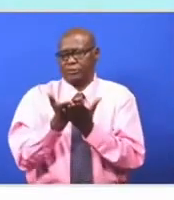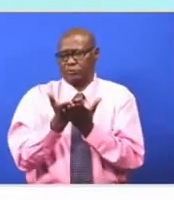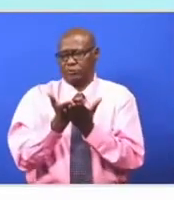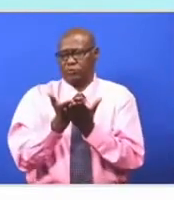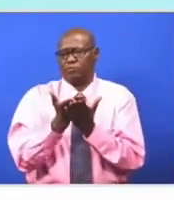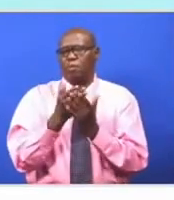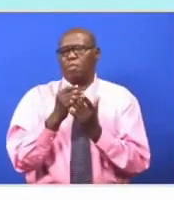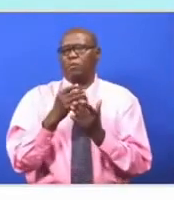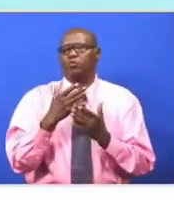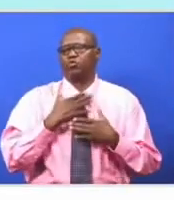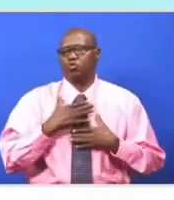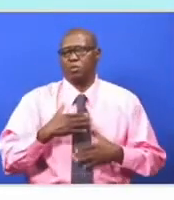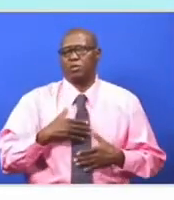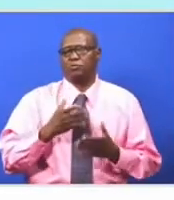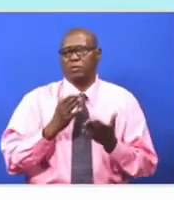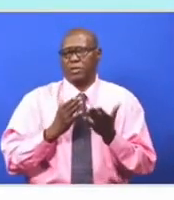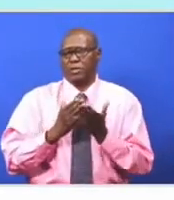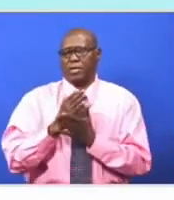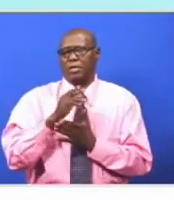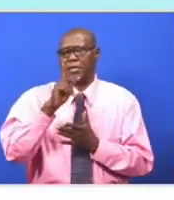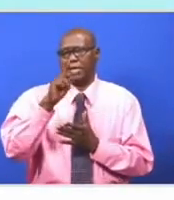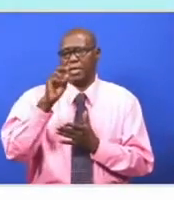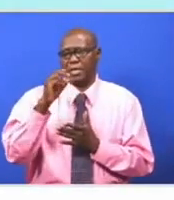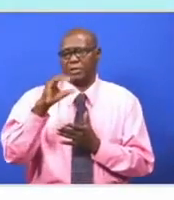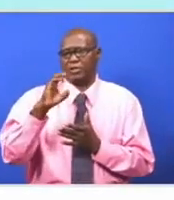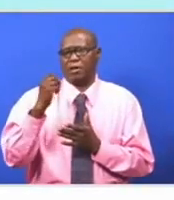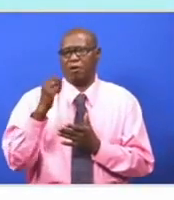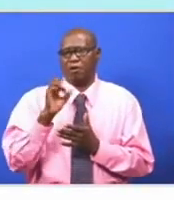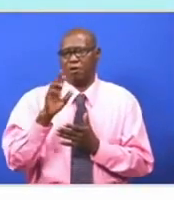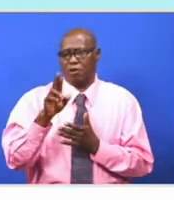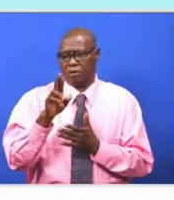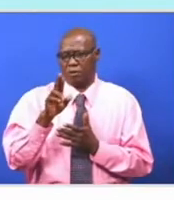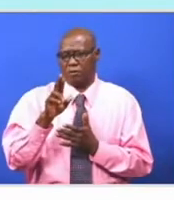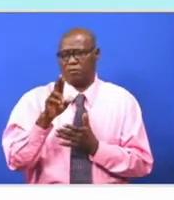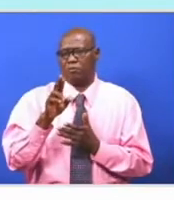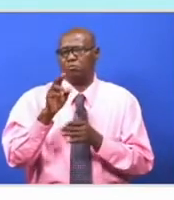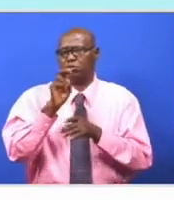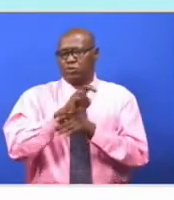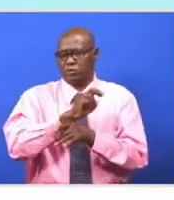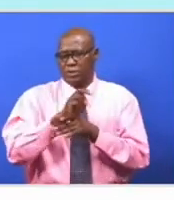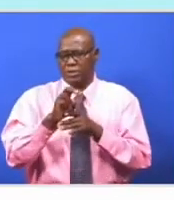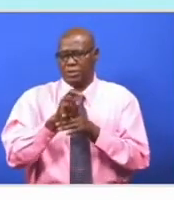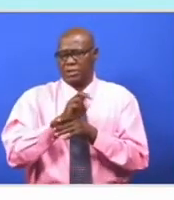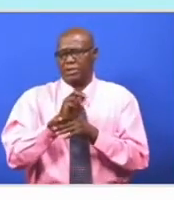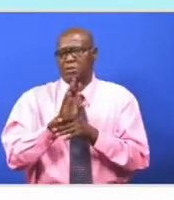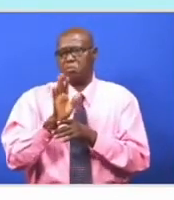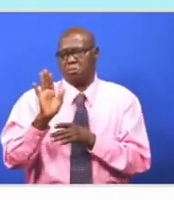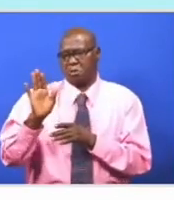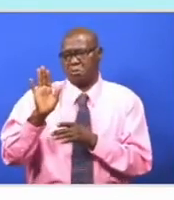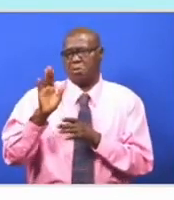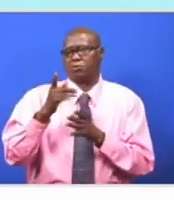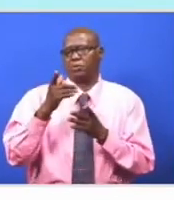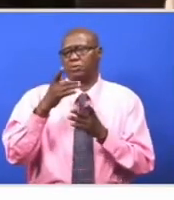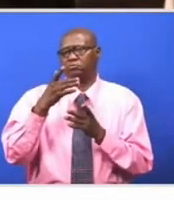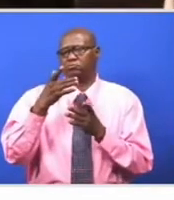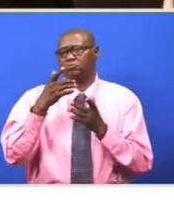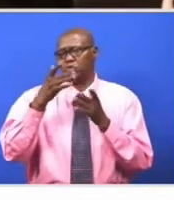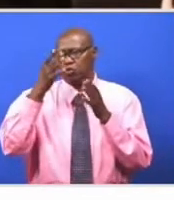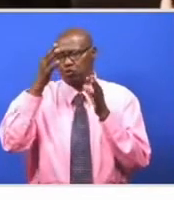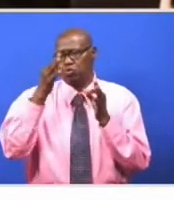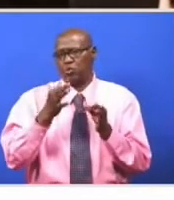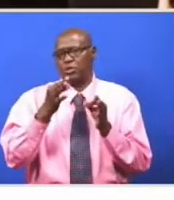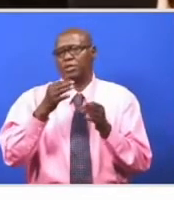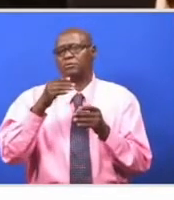on Human Rights have now released findings on their election monitoring and observation on the just concluded elections. In